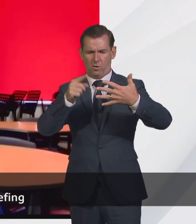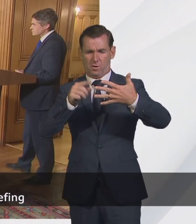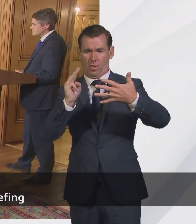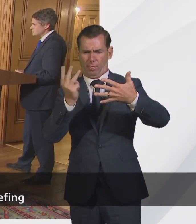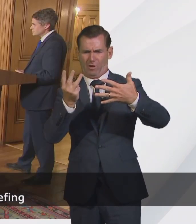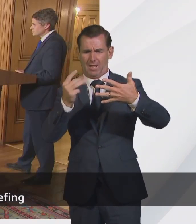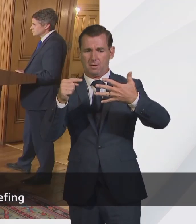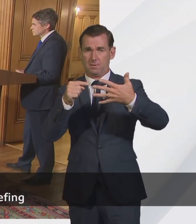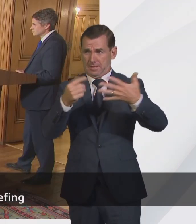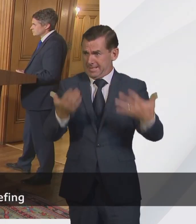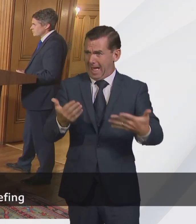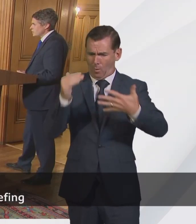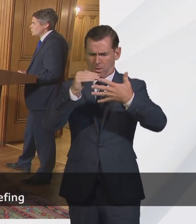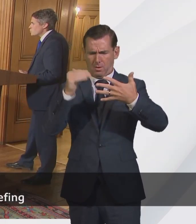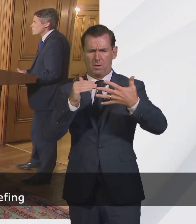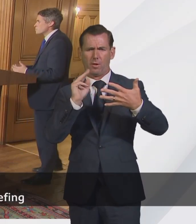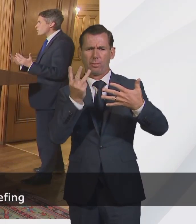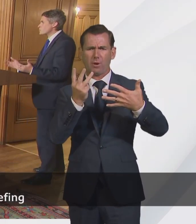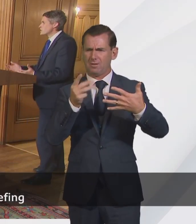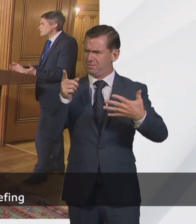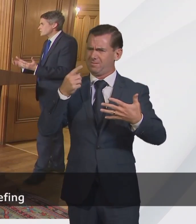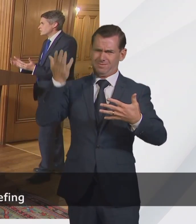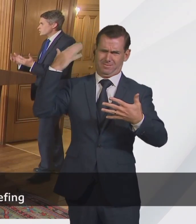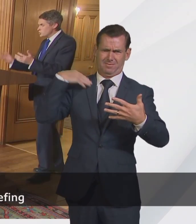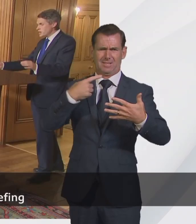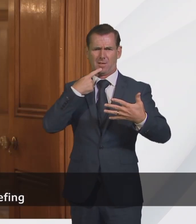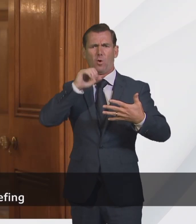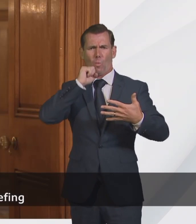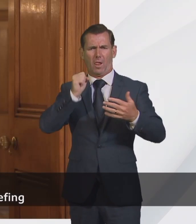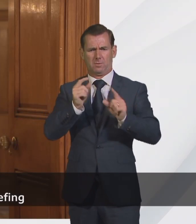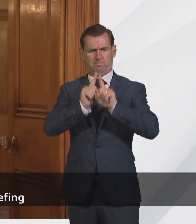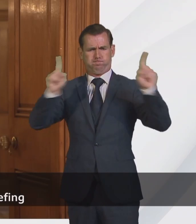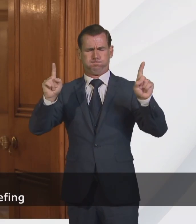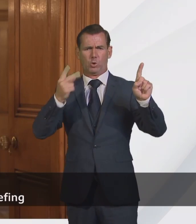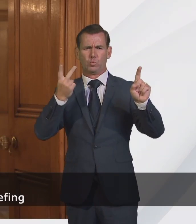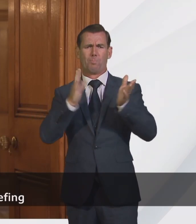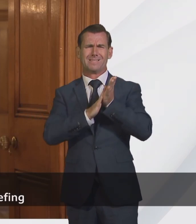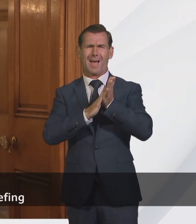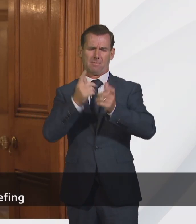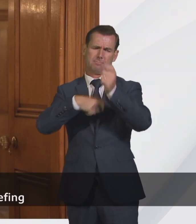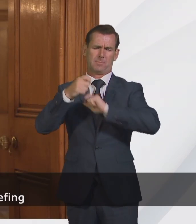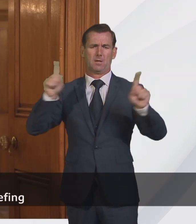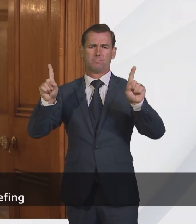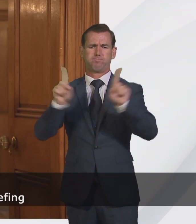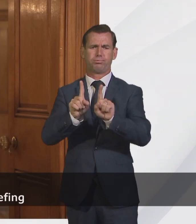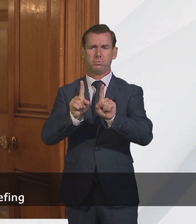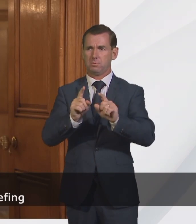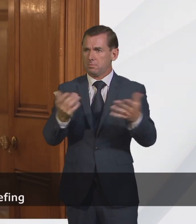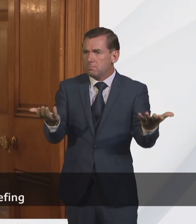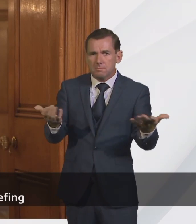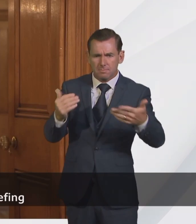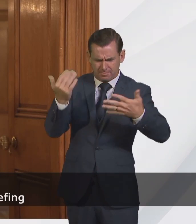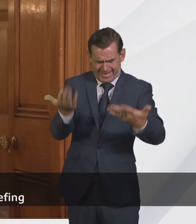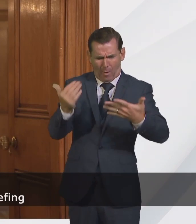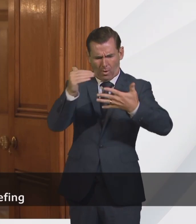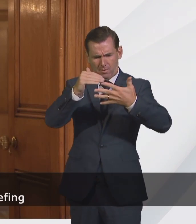rule going to be relaxed? Well, Branwyn, you and I both have a great passion to see all children returning to